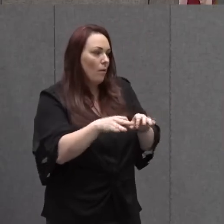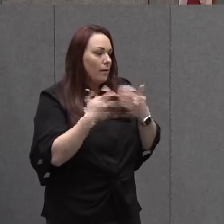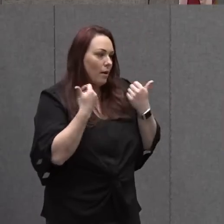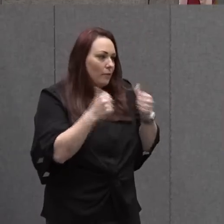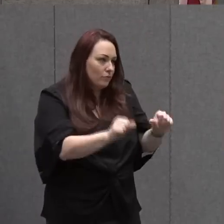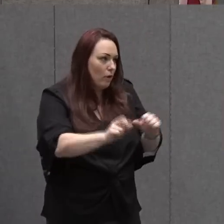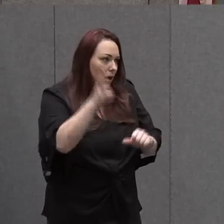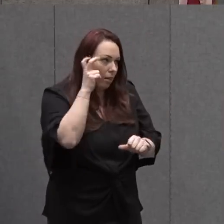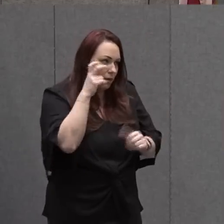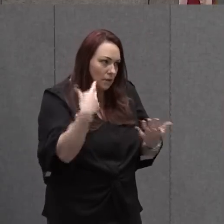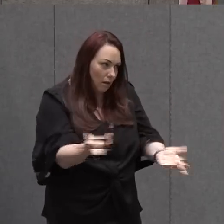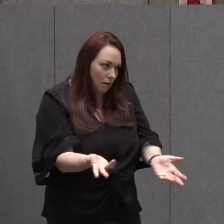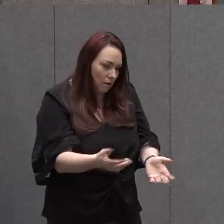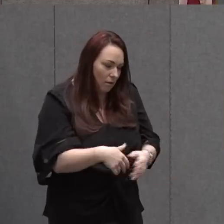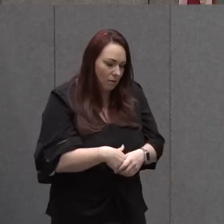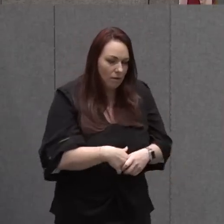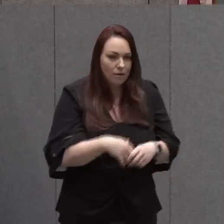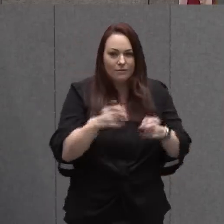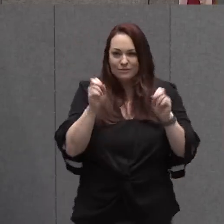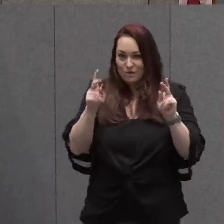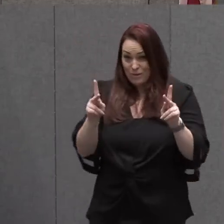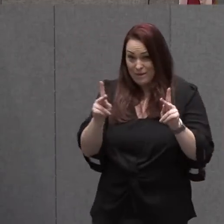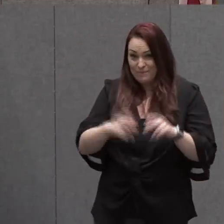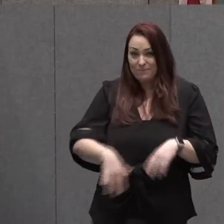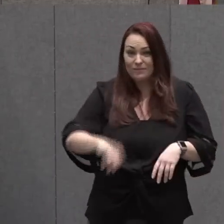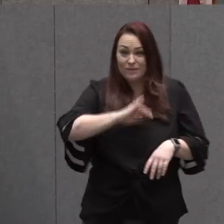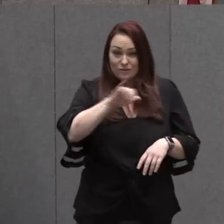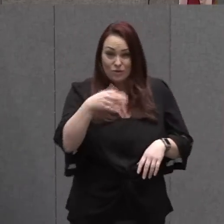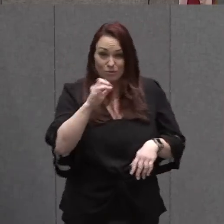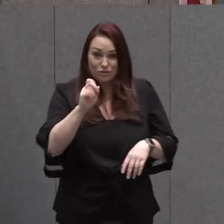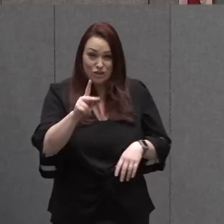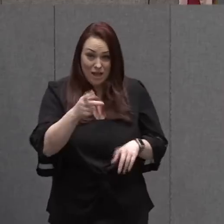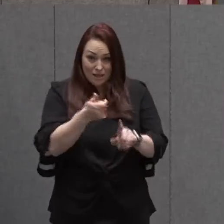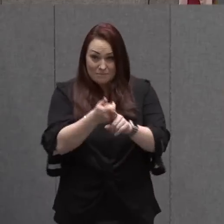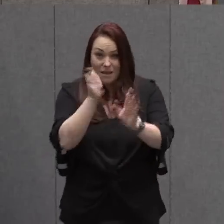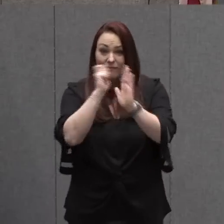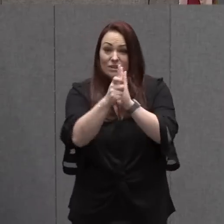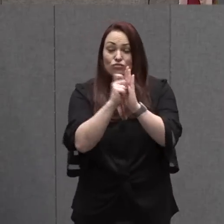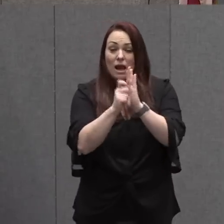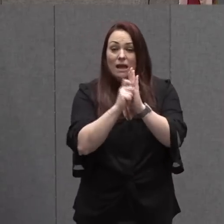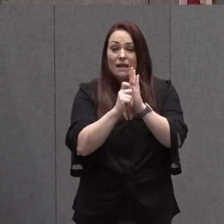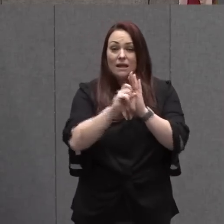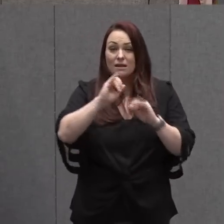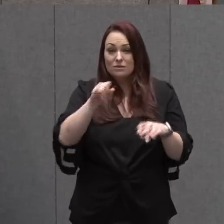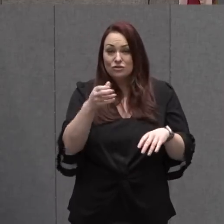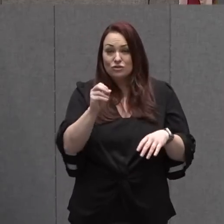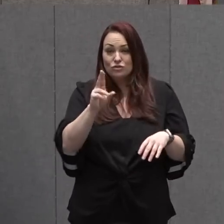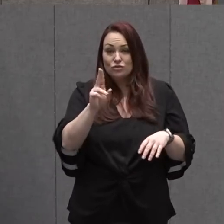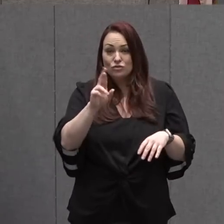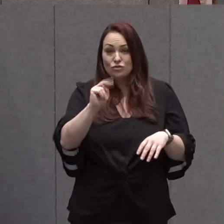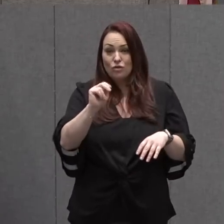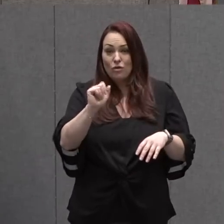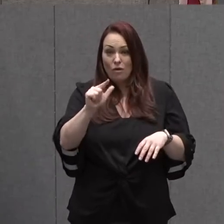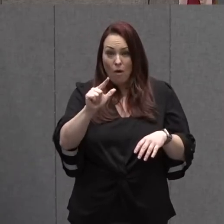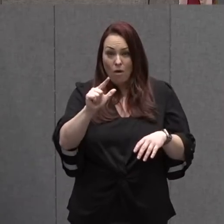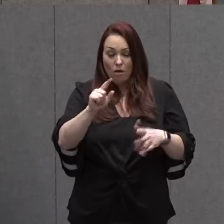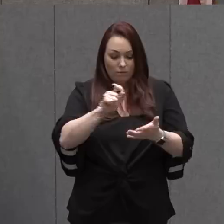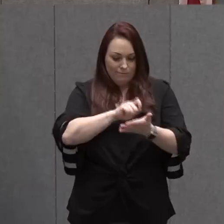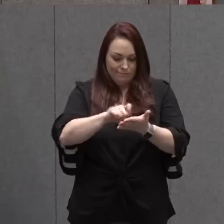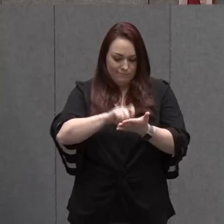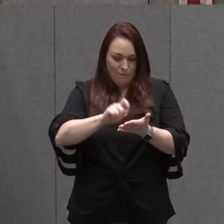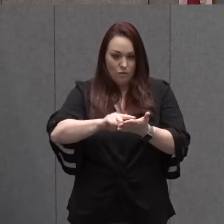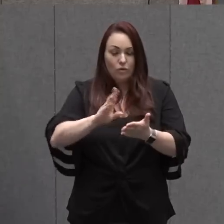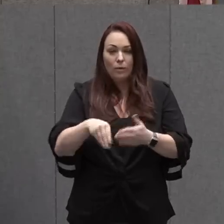listen. Okay. So Jack is writing a journal back and forth to his teacher.